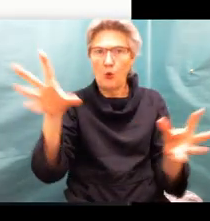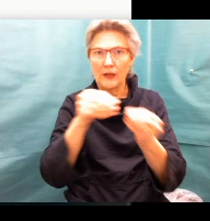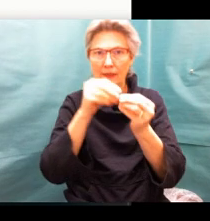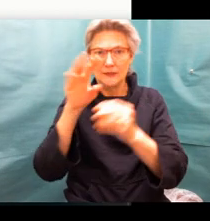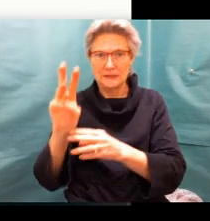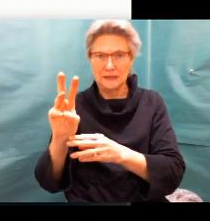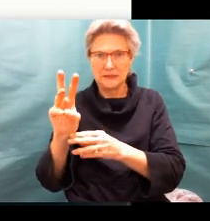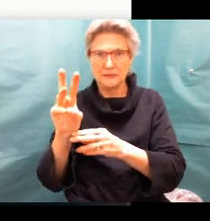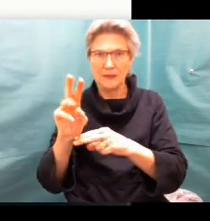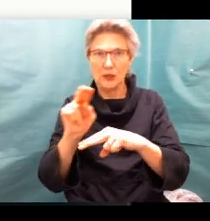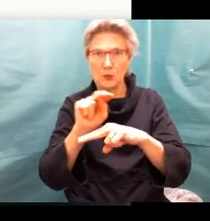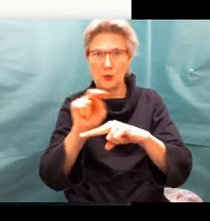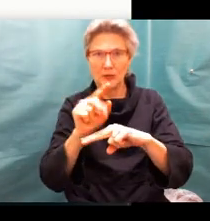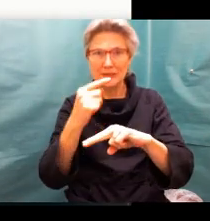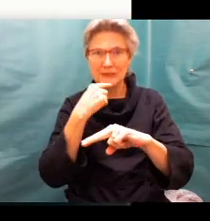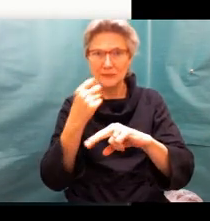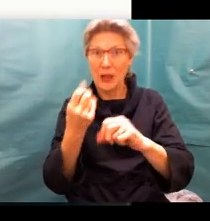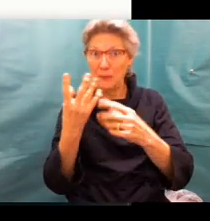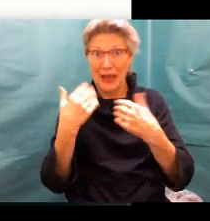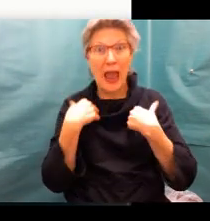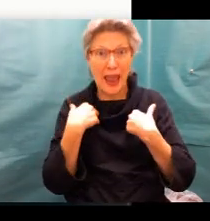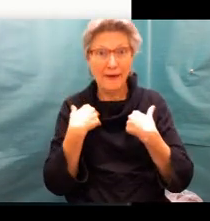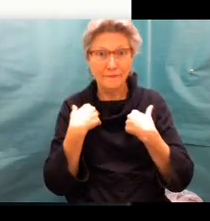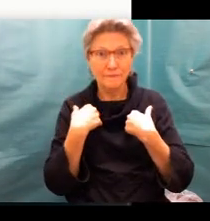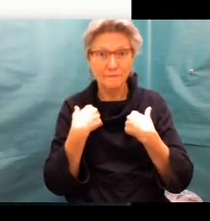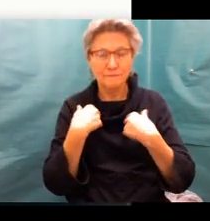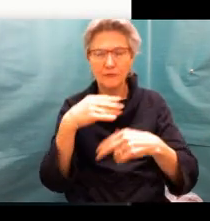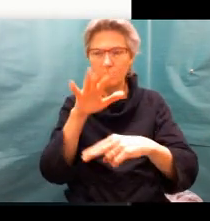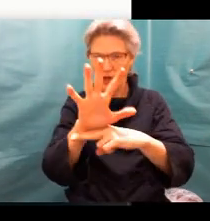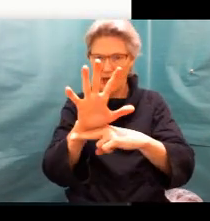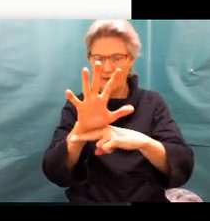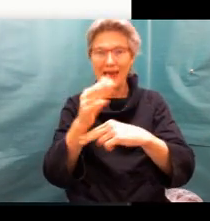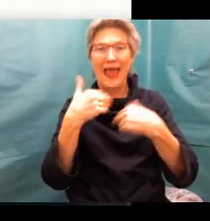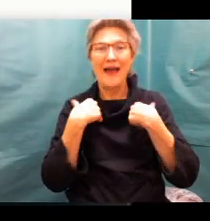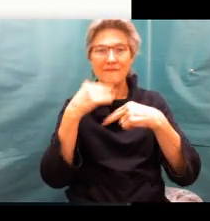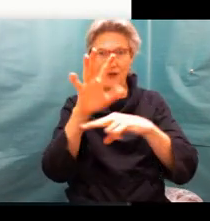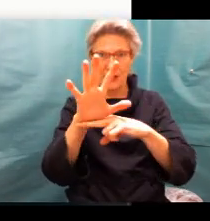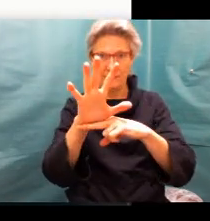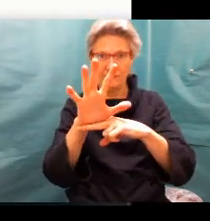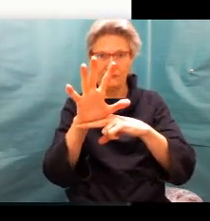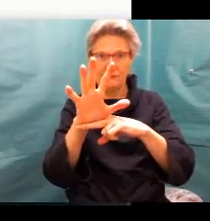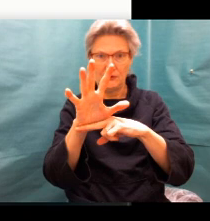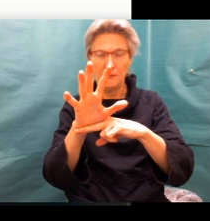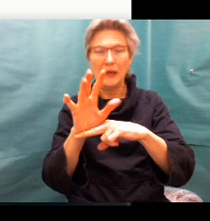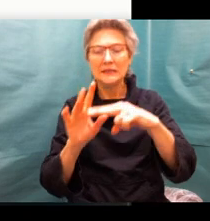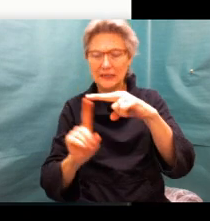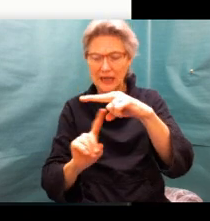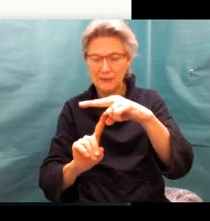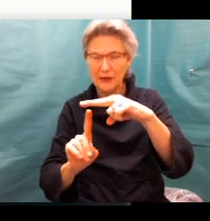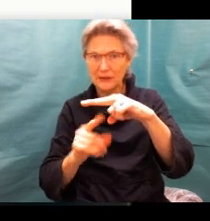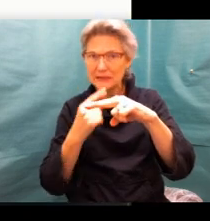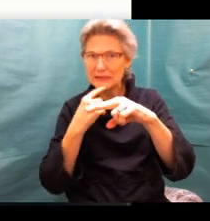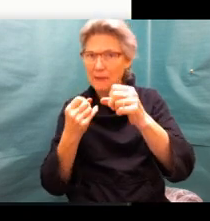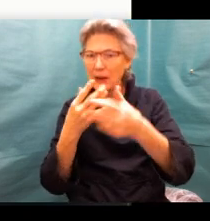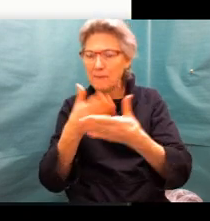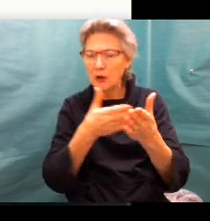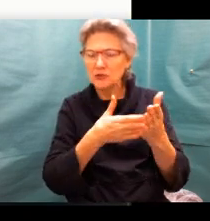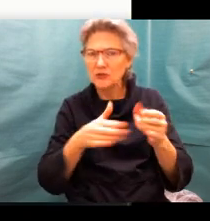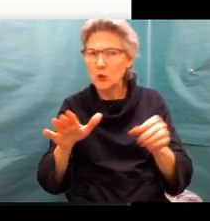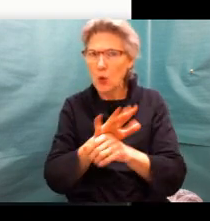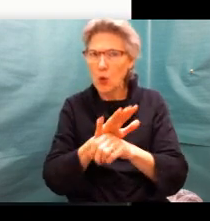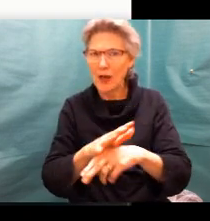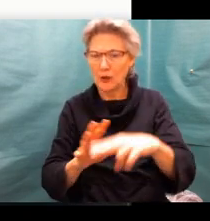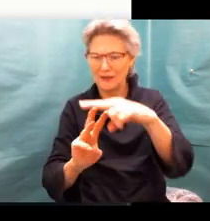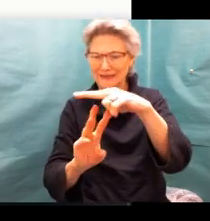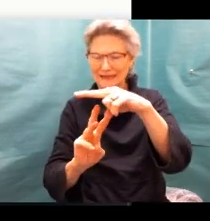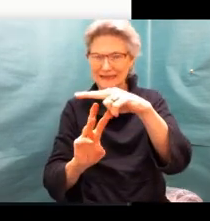my numerator tells me how many I'm talking about here, this 1 slice, and my denominator tells me how many parts in the whole, and I know